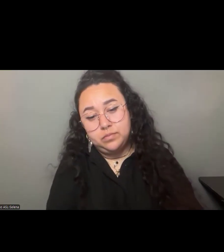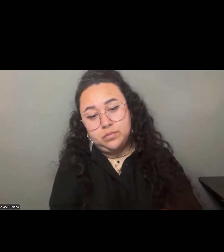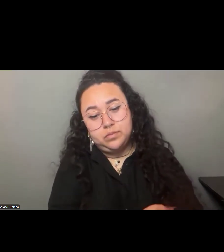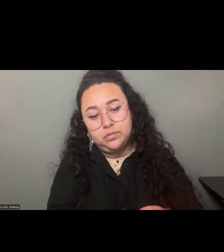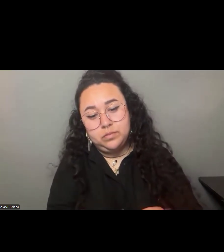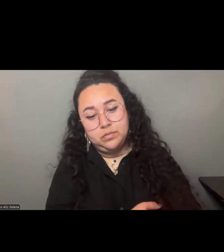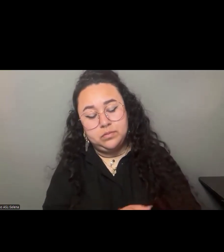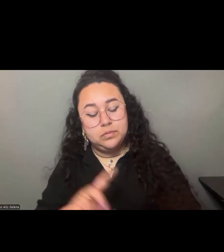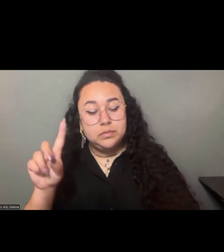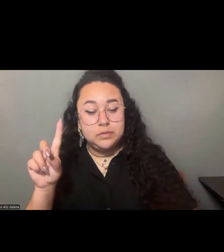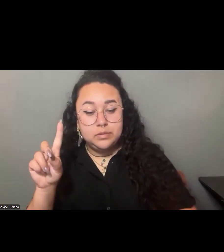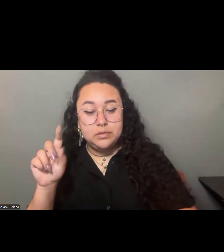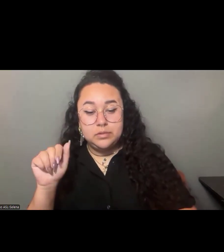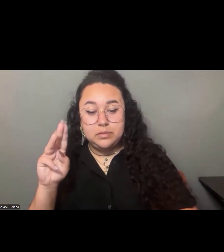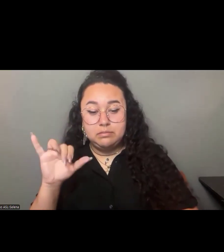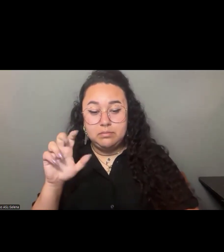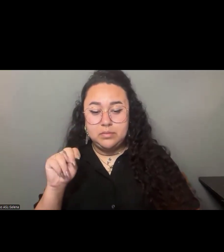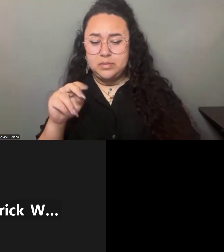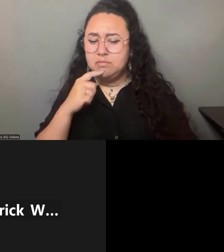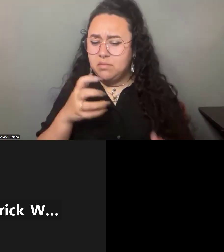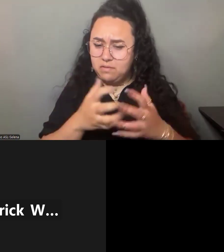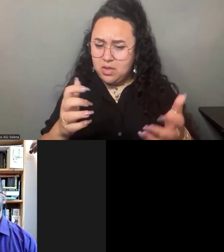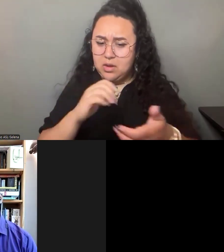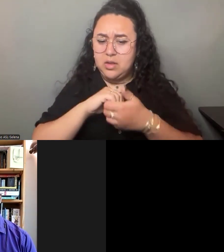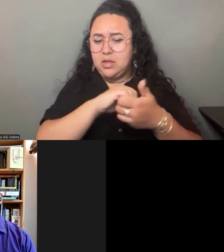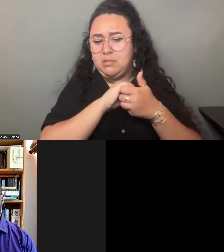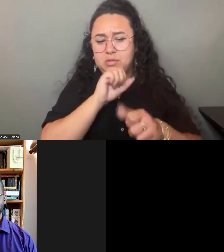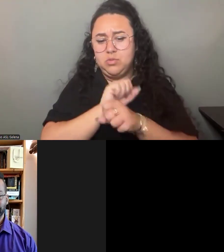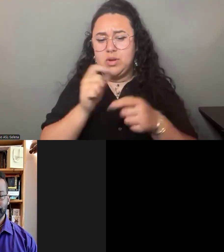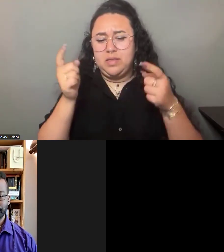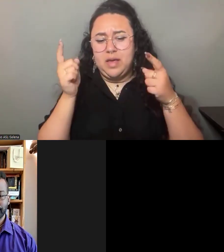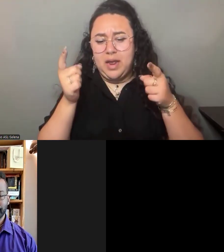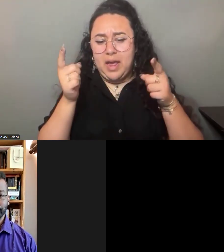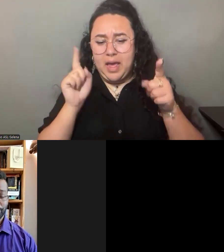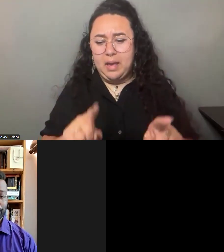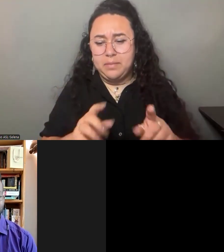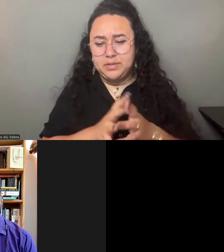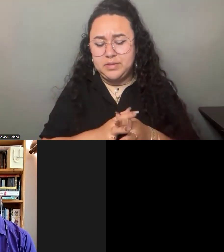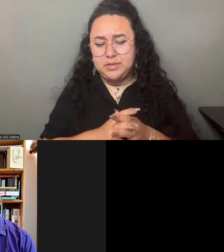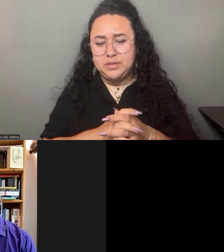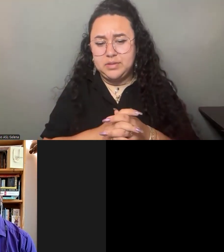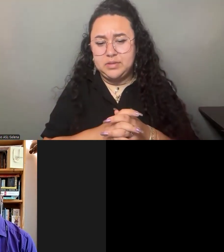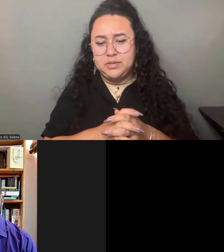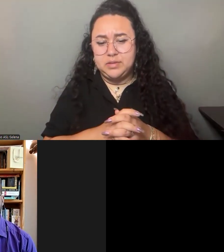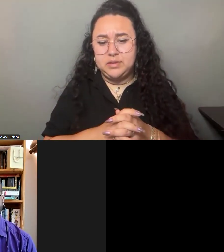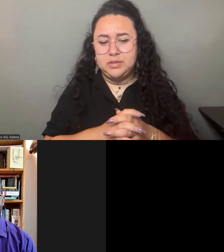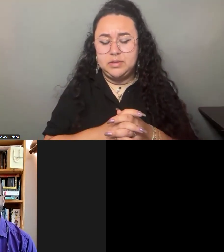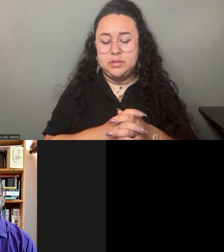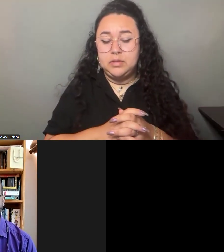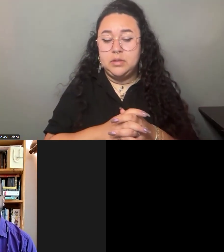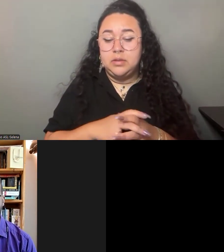There's a lot of collaboration work that happens in and around our consulting